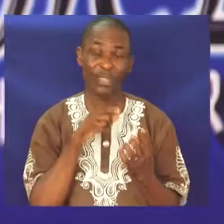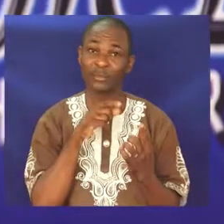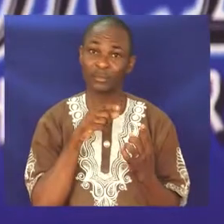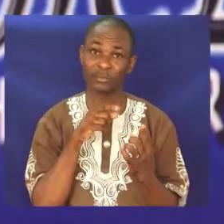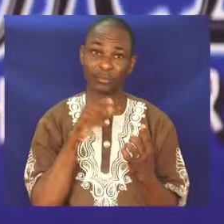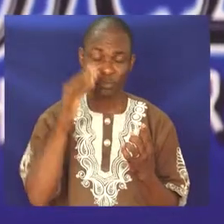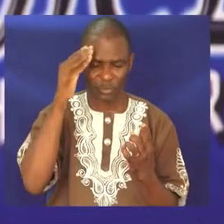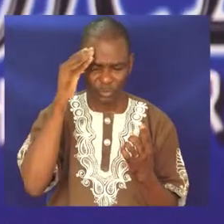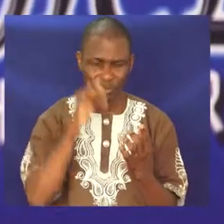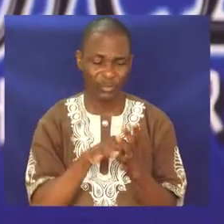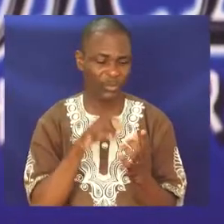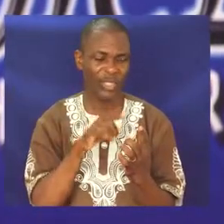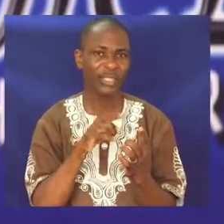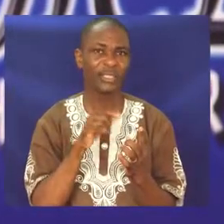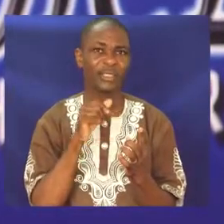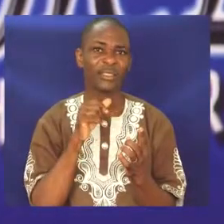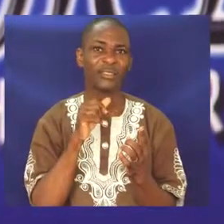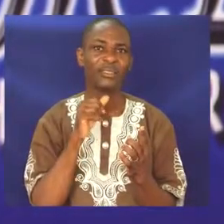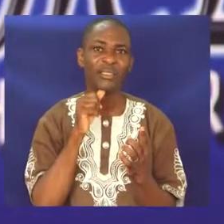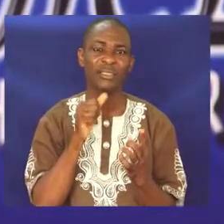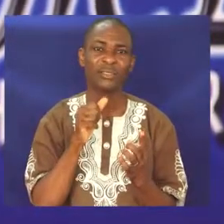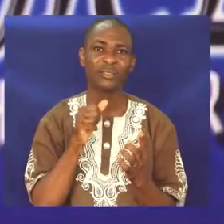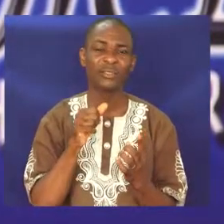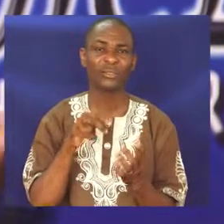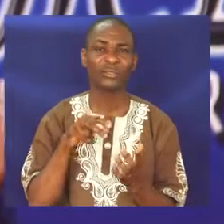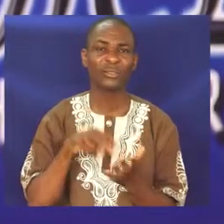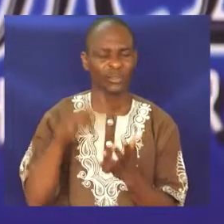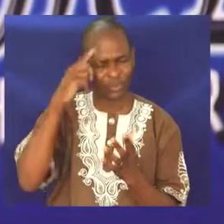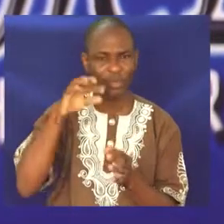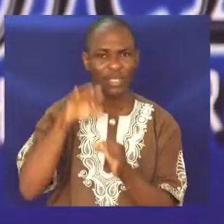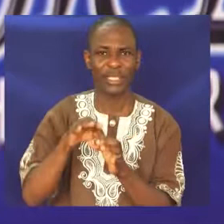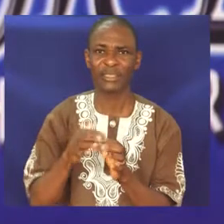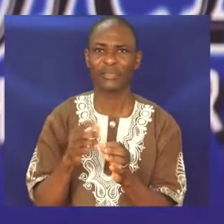se ye nto abama no wa gina ba ko anye ye